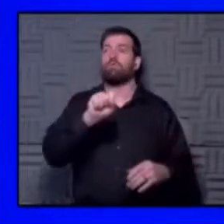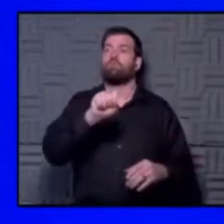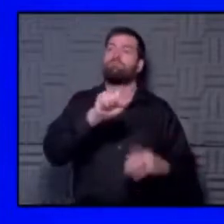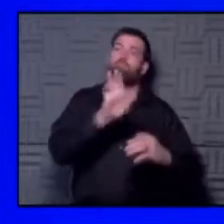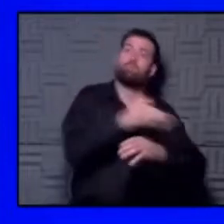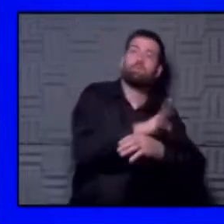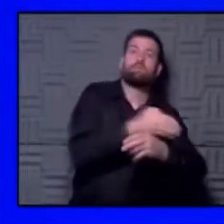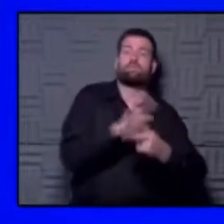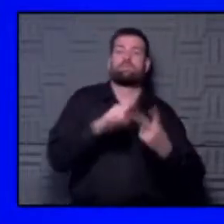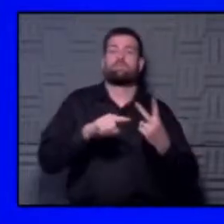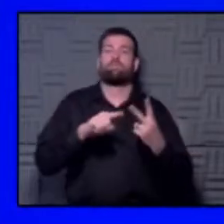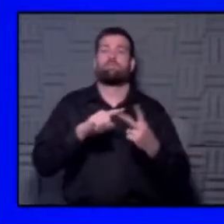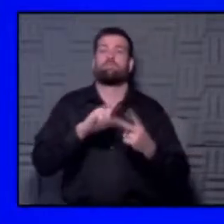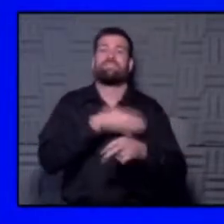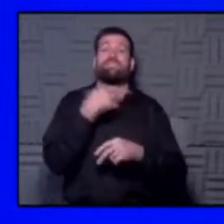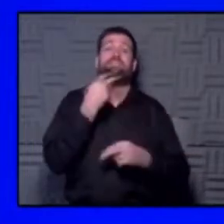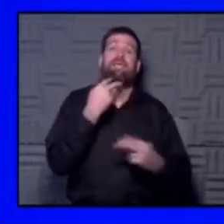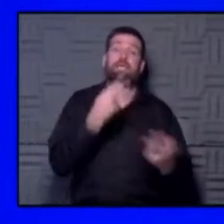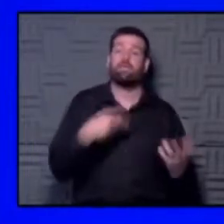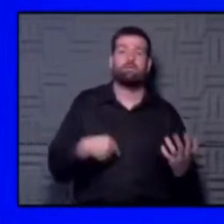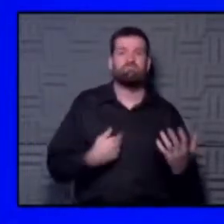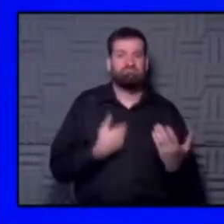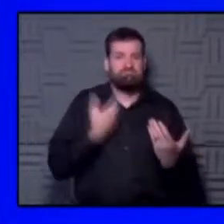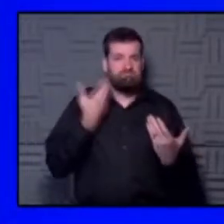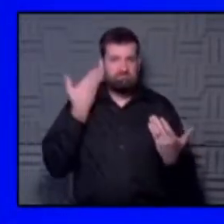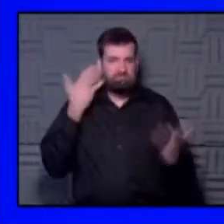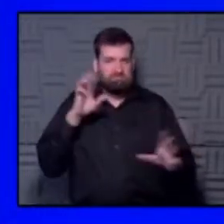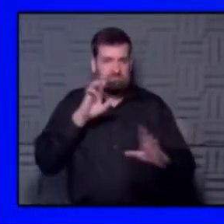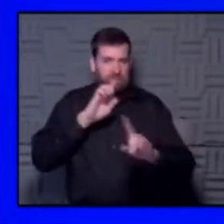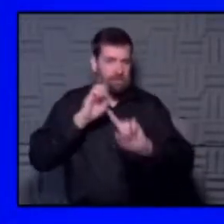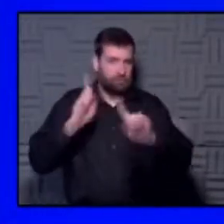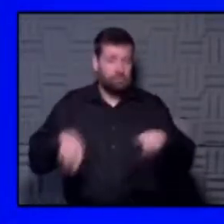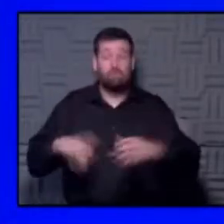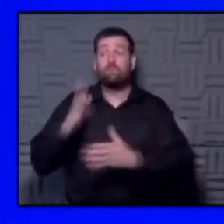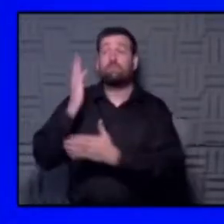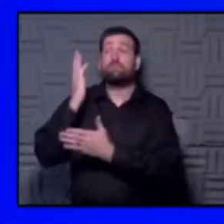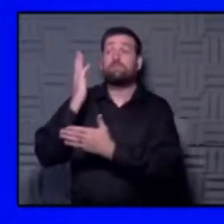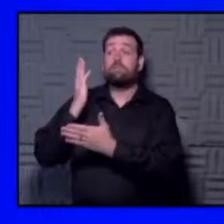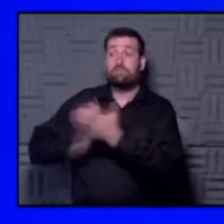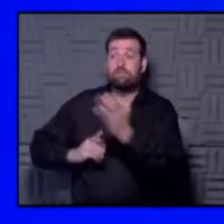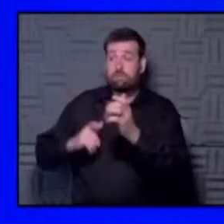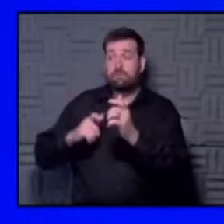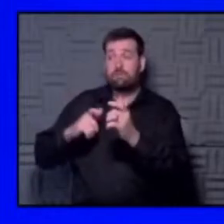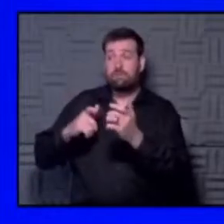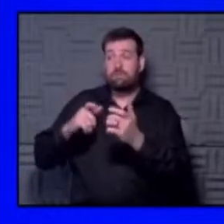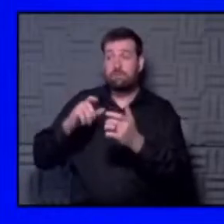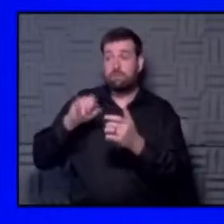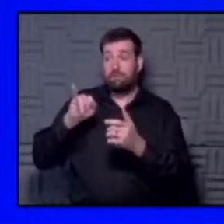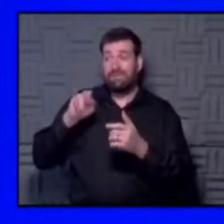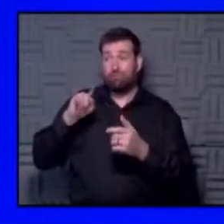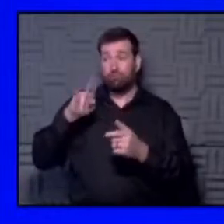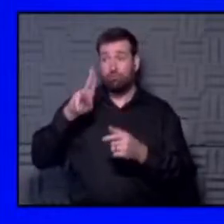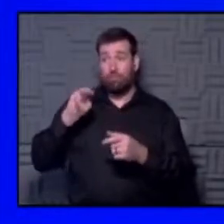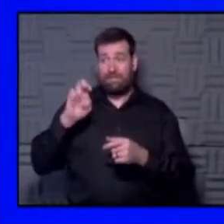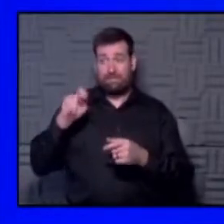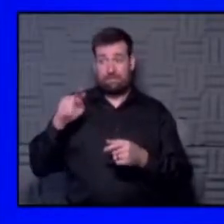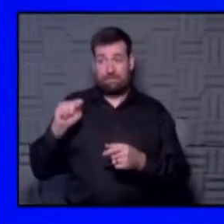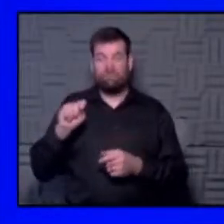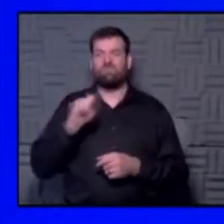singing. We still don't fully know the answer. We know that some instruments are able to, particularly the wind